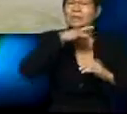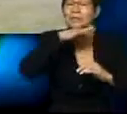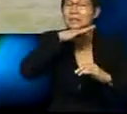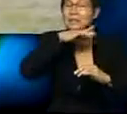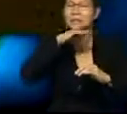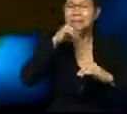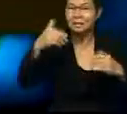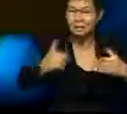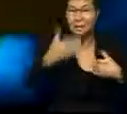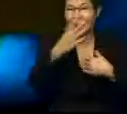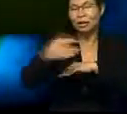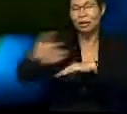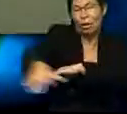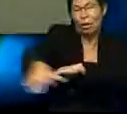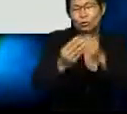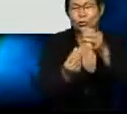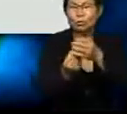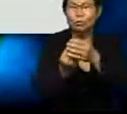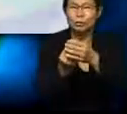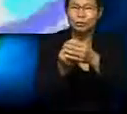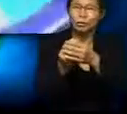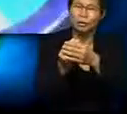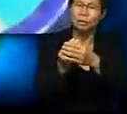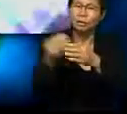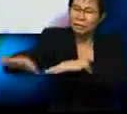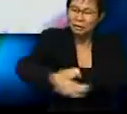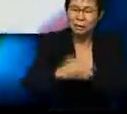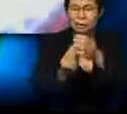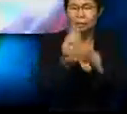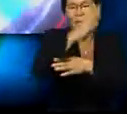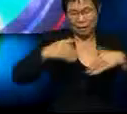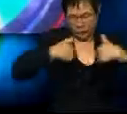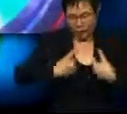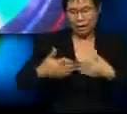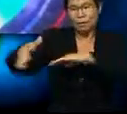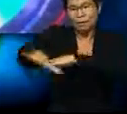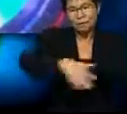and all the sea plants and creatures will be safe.